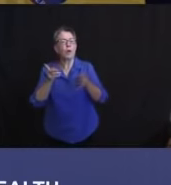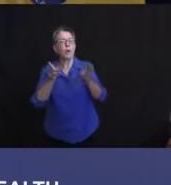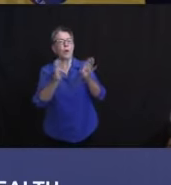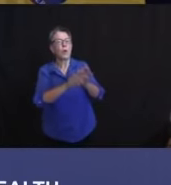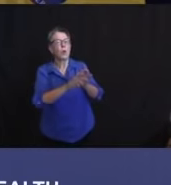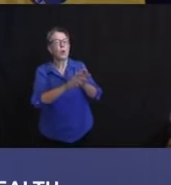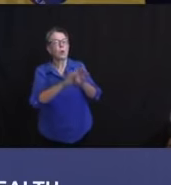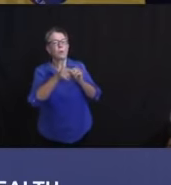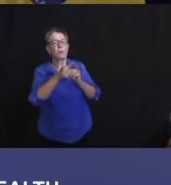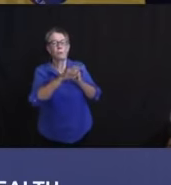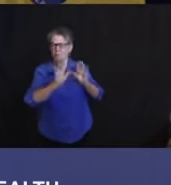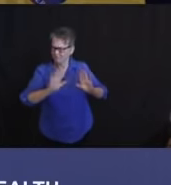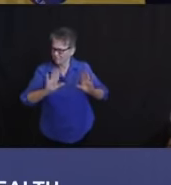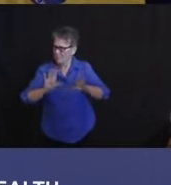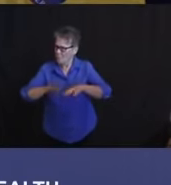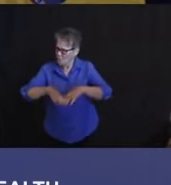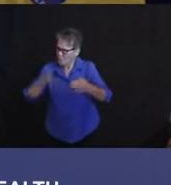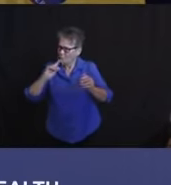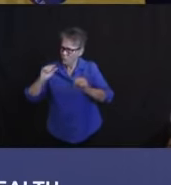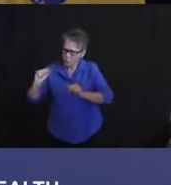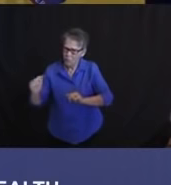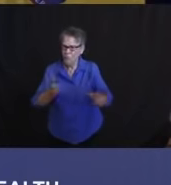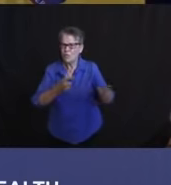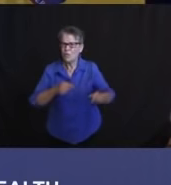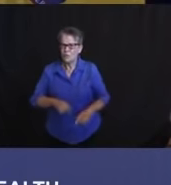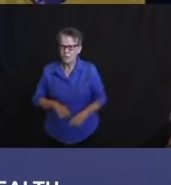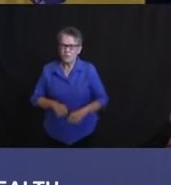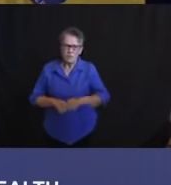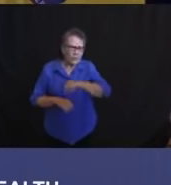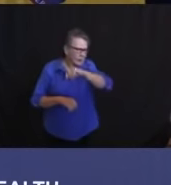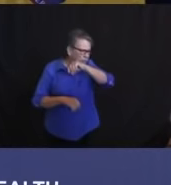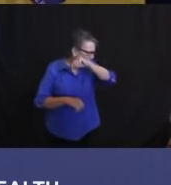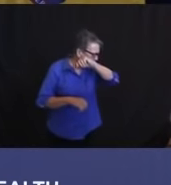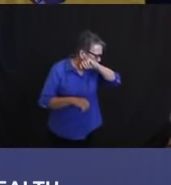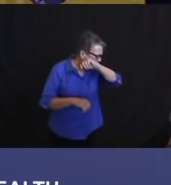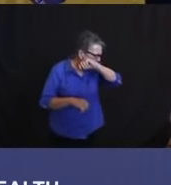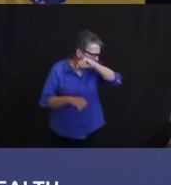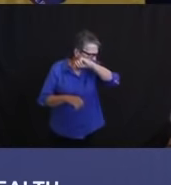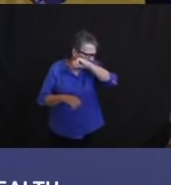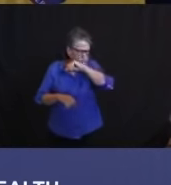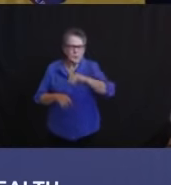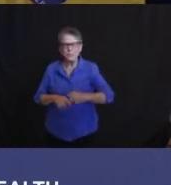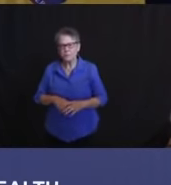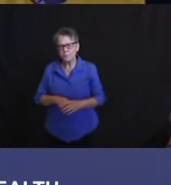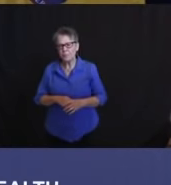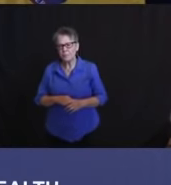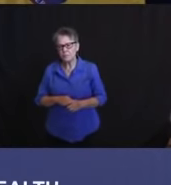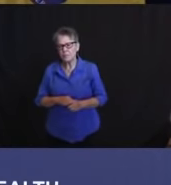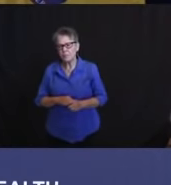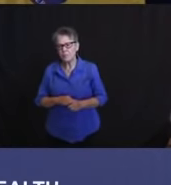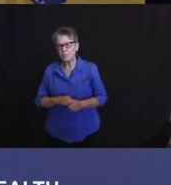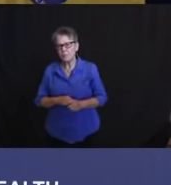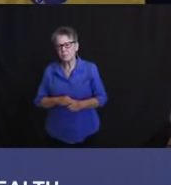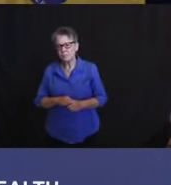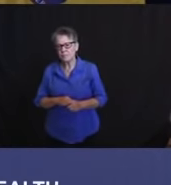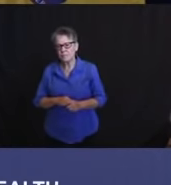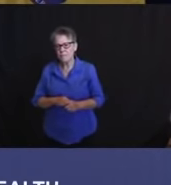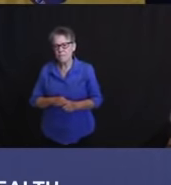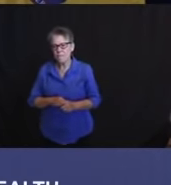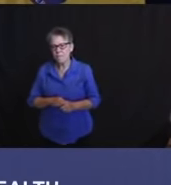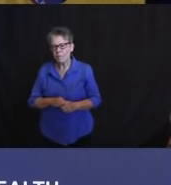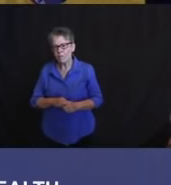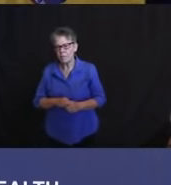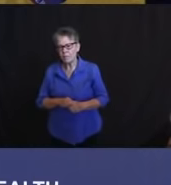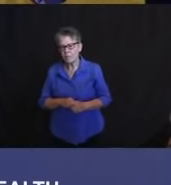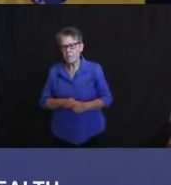quickly, and this was even more so given the extraordinary moment in our history